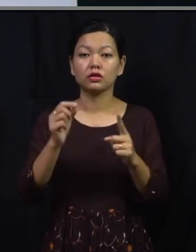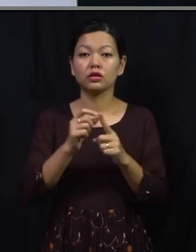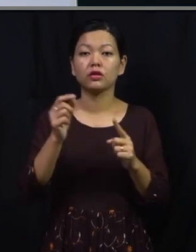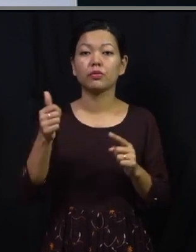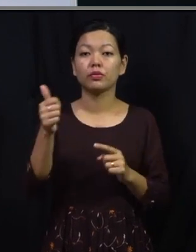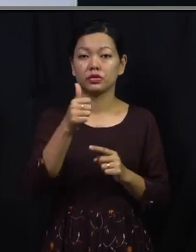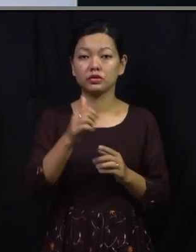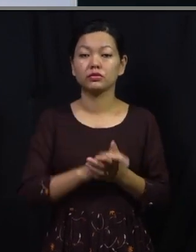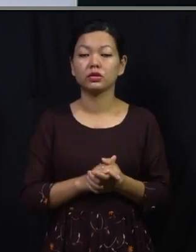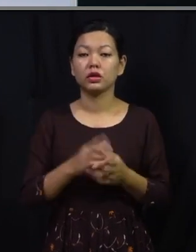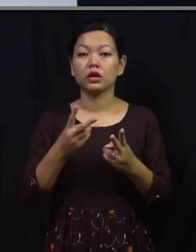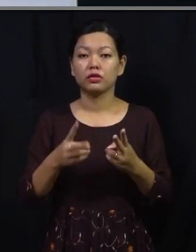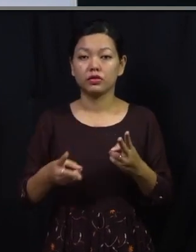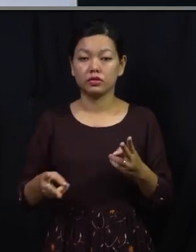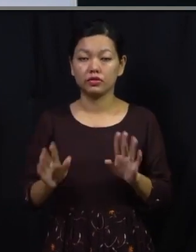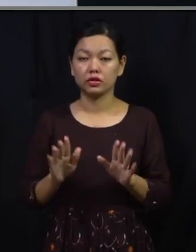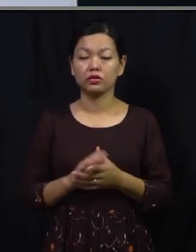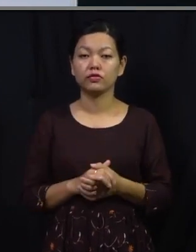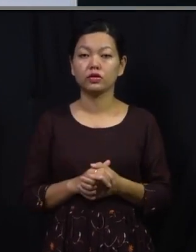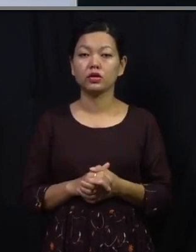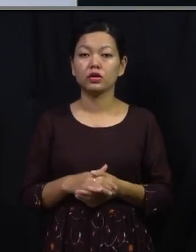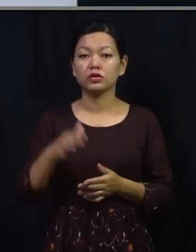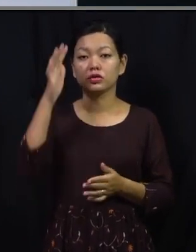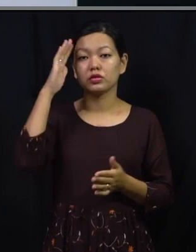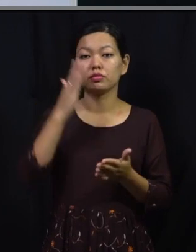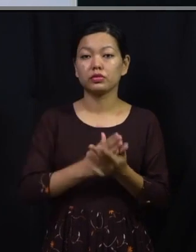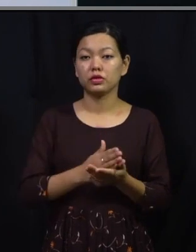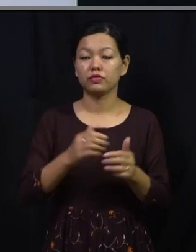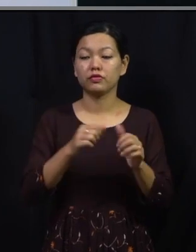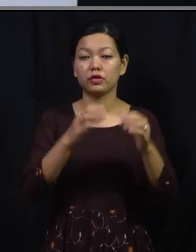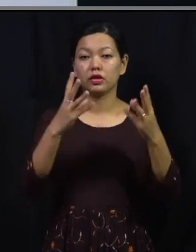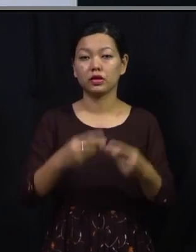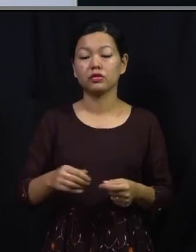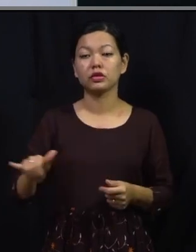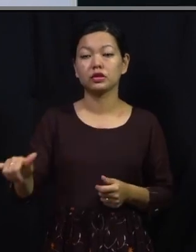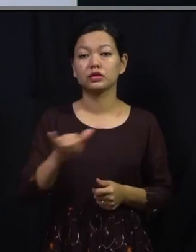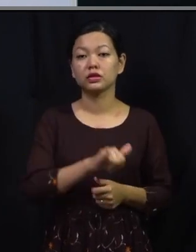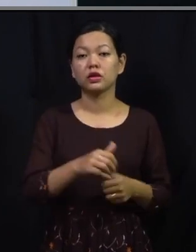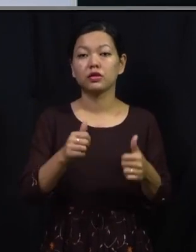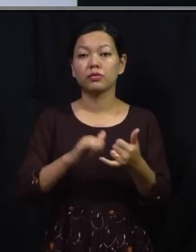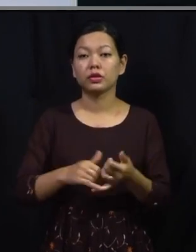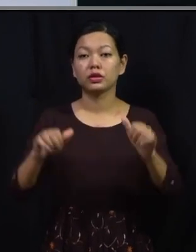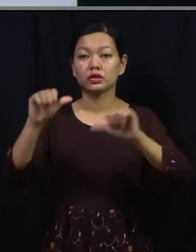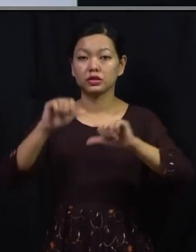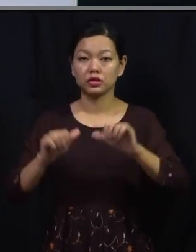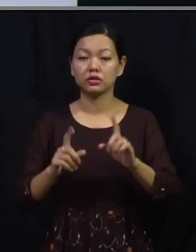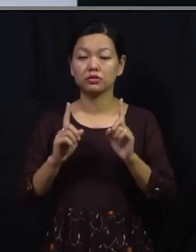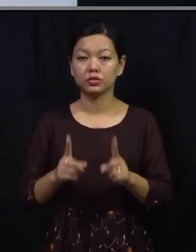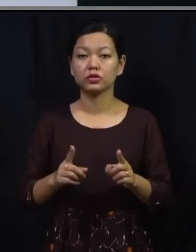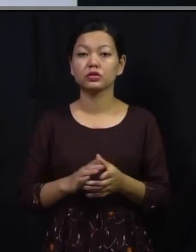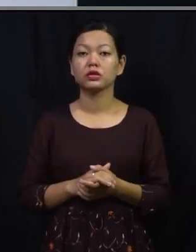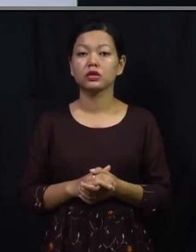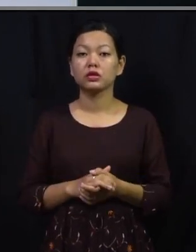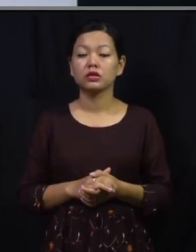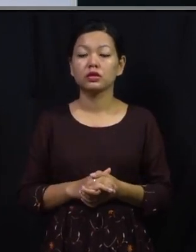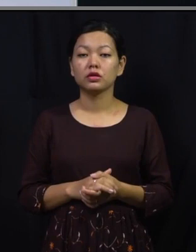So accounting is also a science because we based on different principles, and also we rely on the